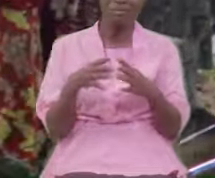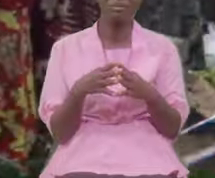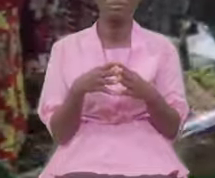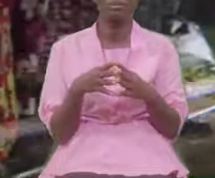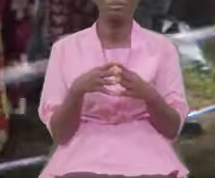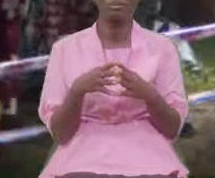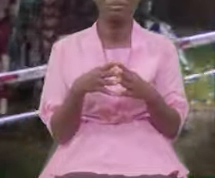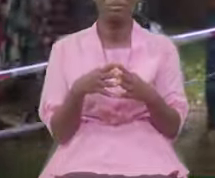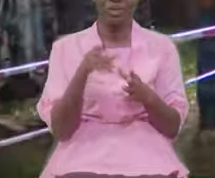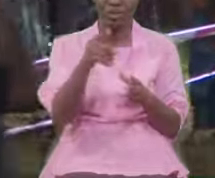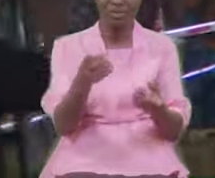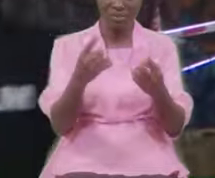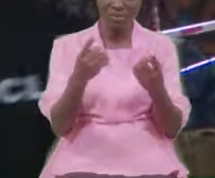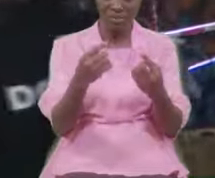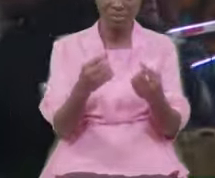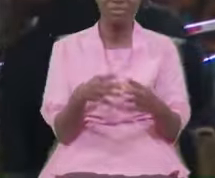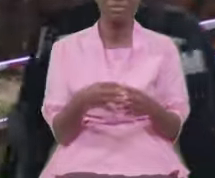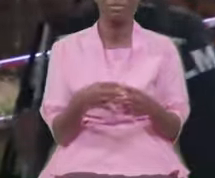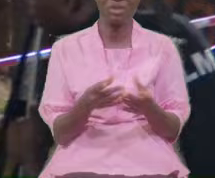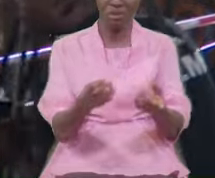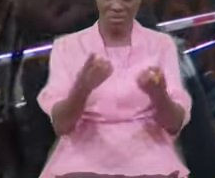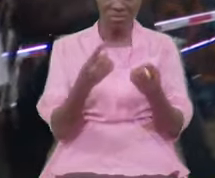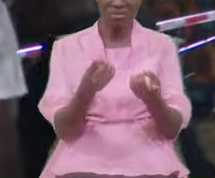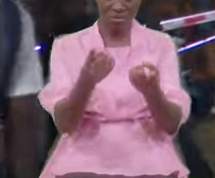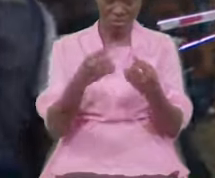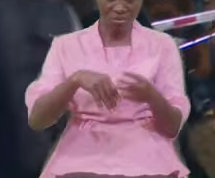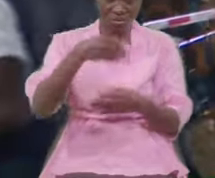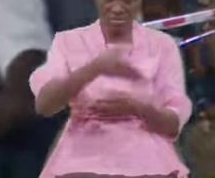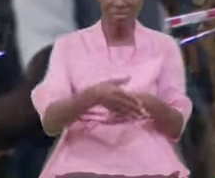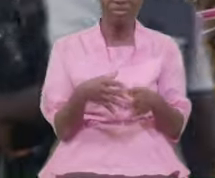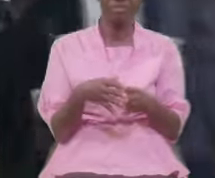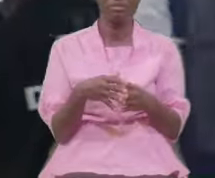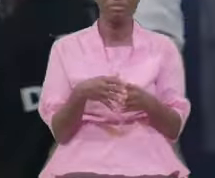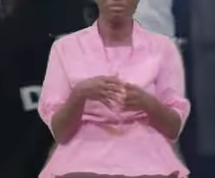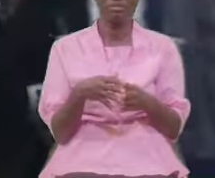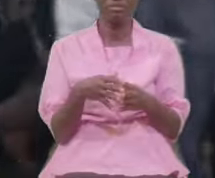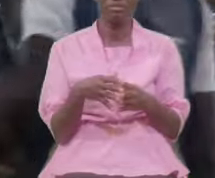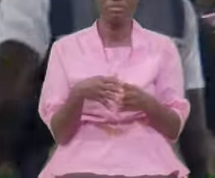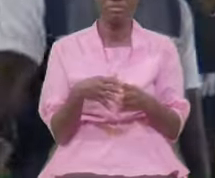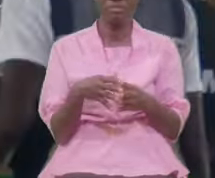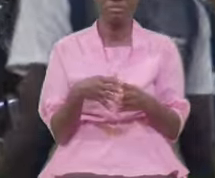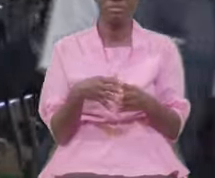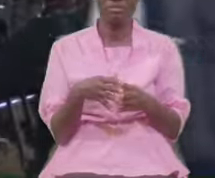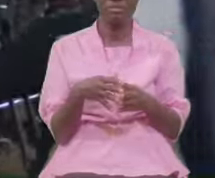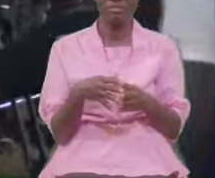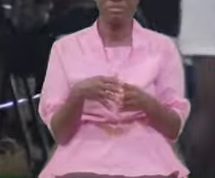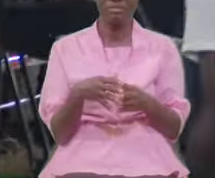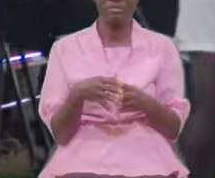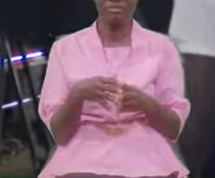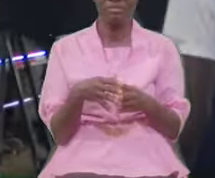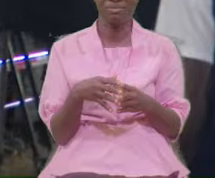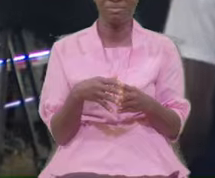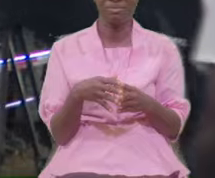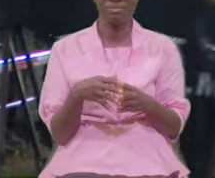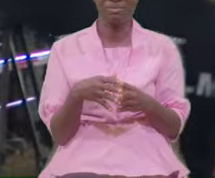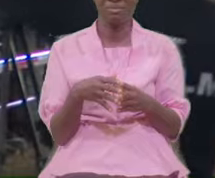come do come dool mo you Fr sh to